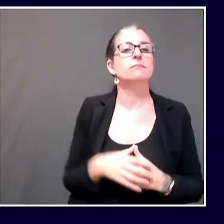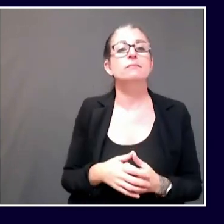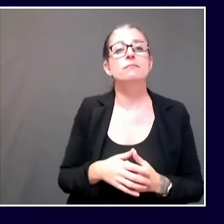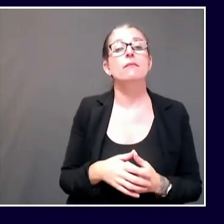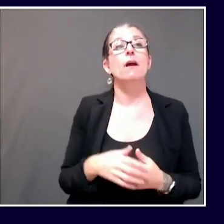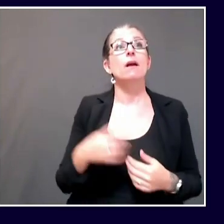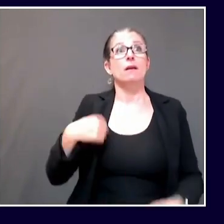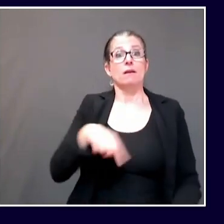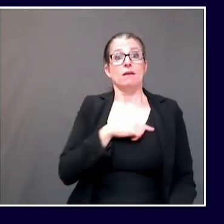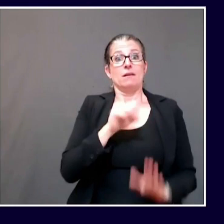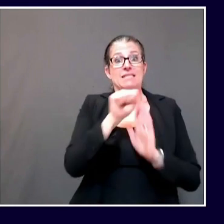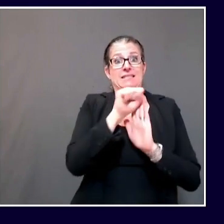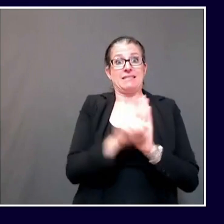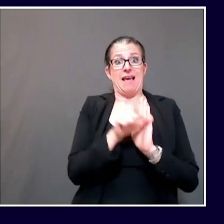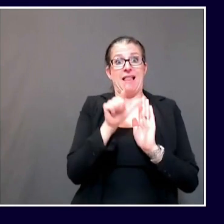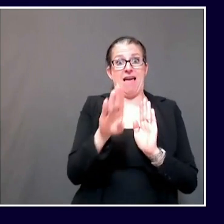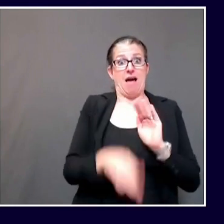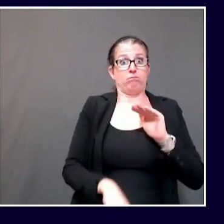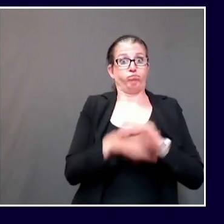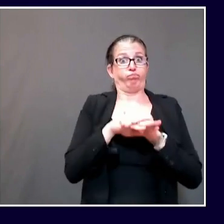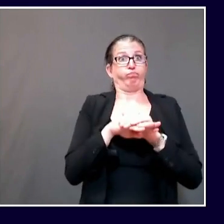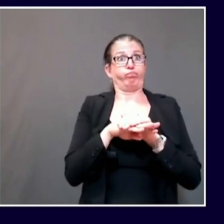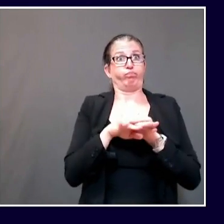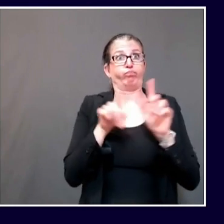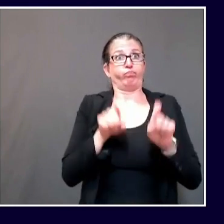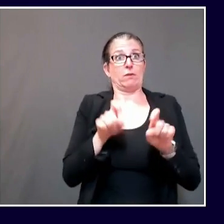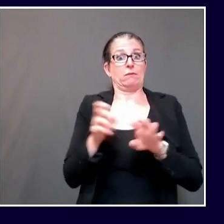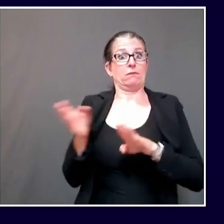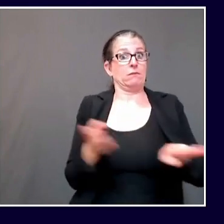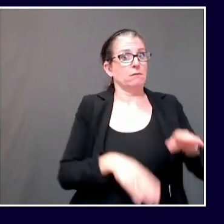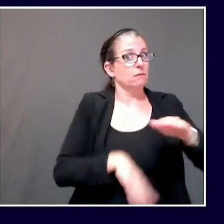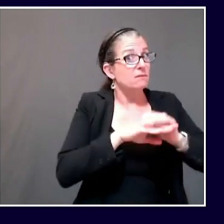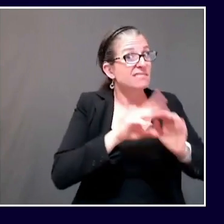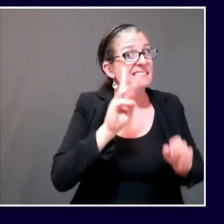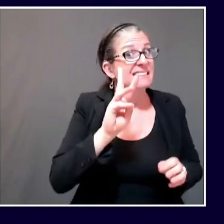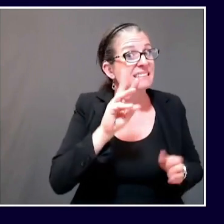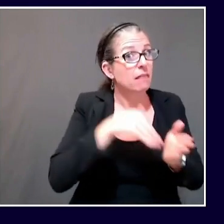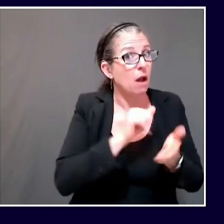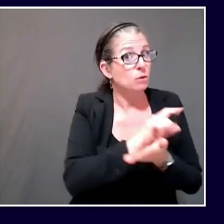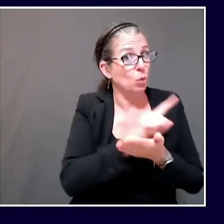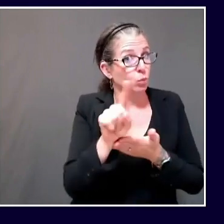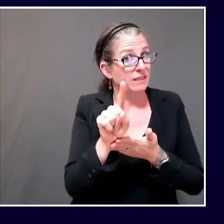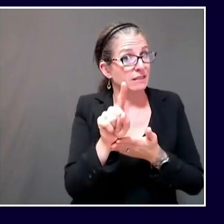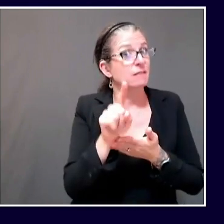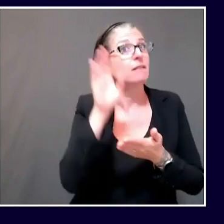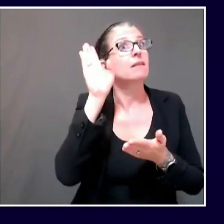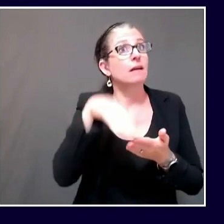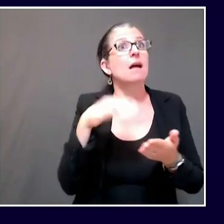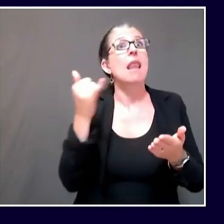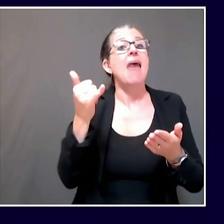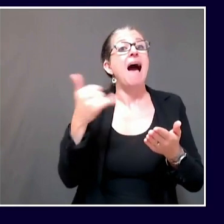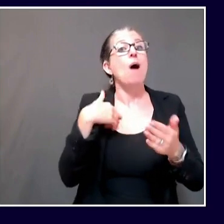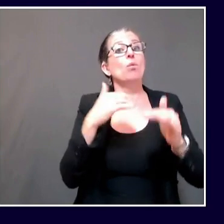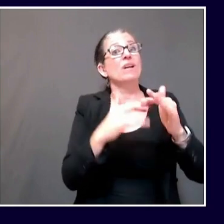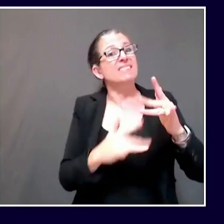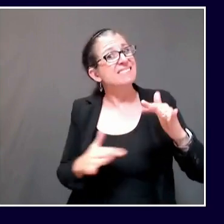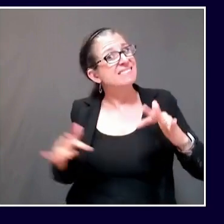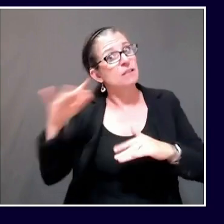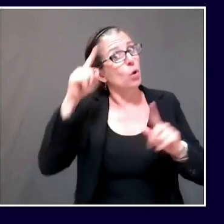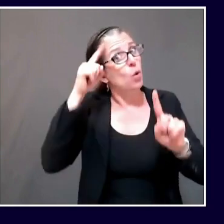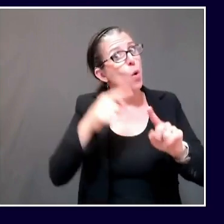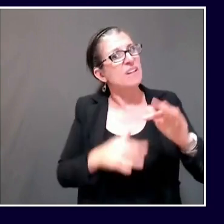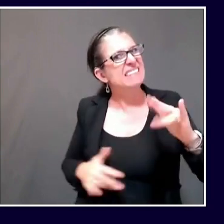increasing from approximately 6,000 per week to more than 25,000 per week. Some